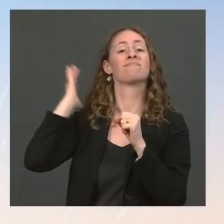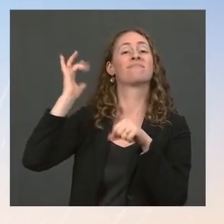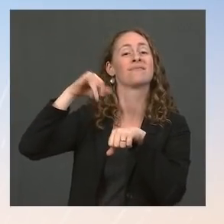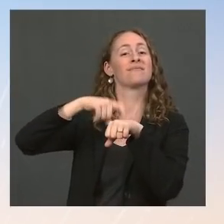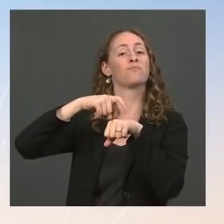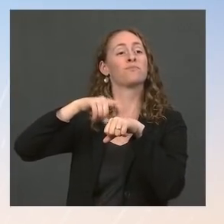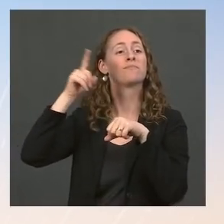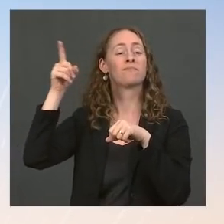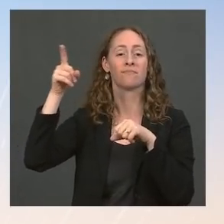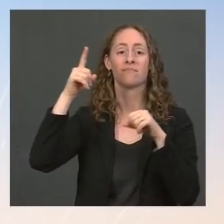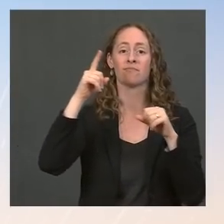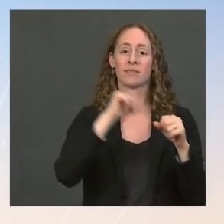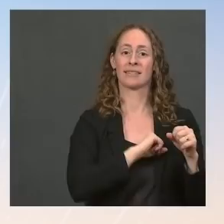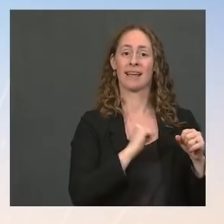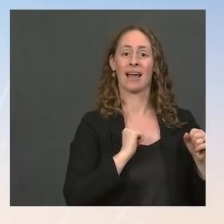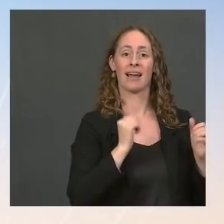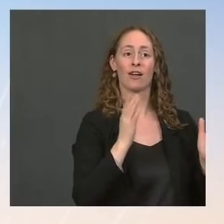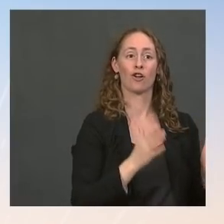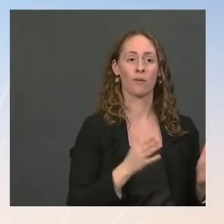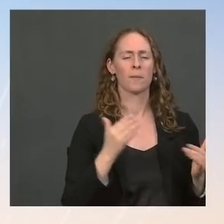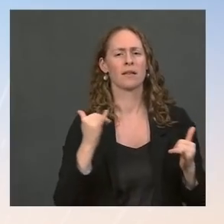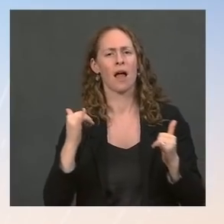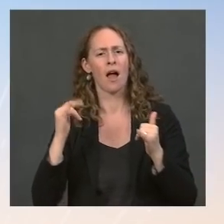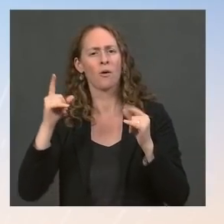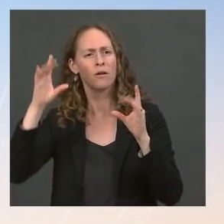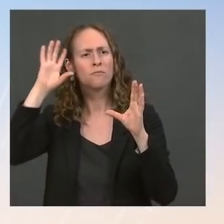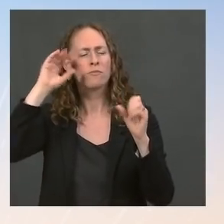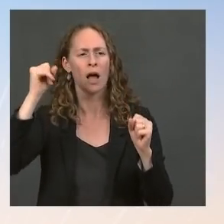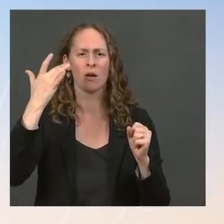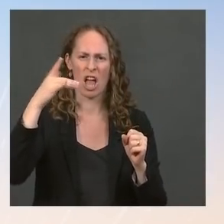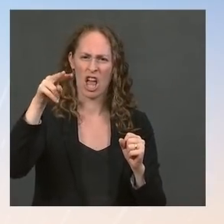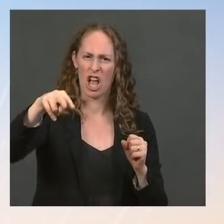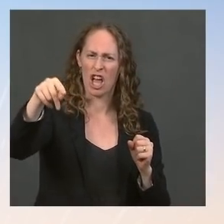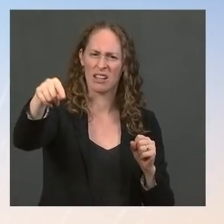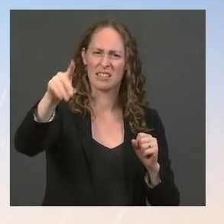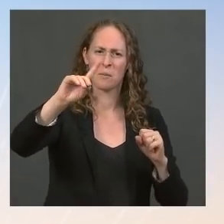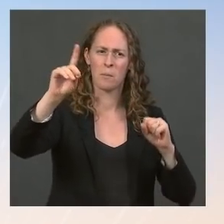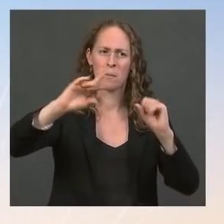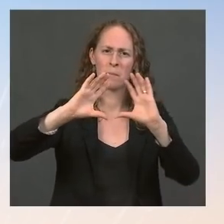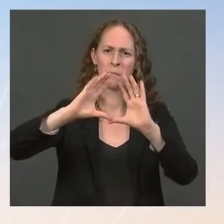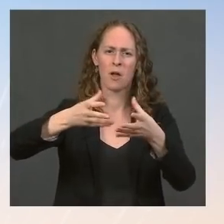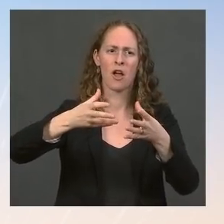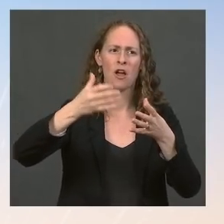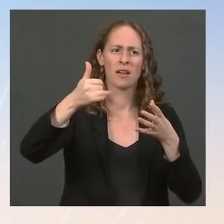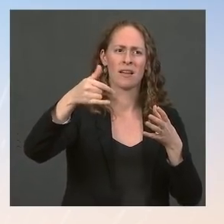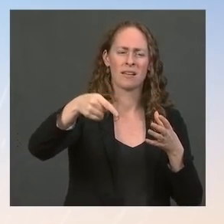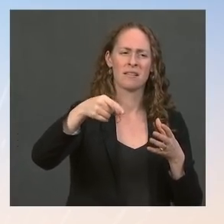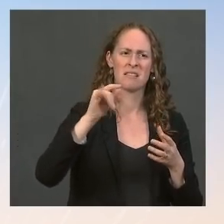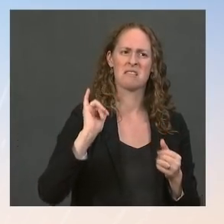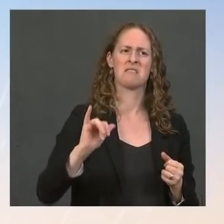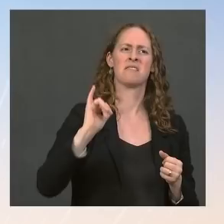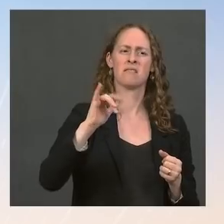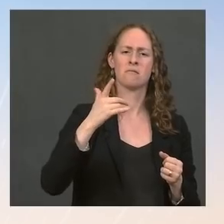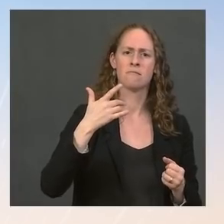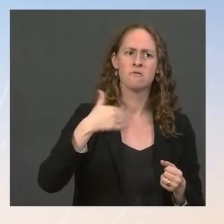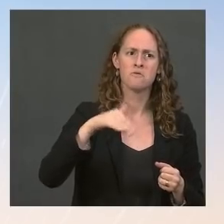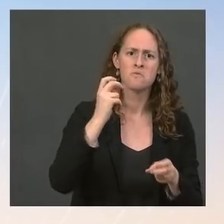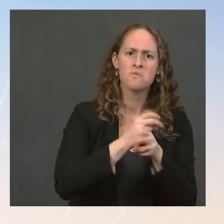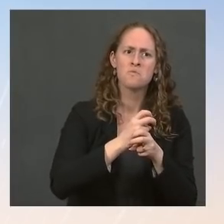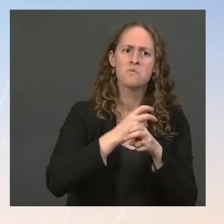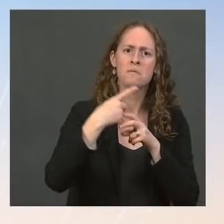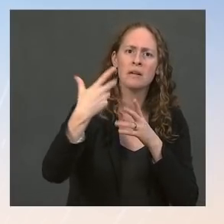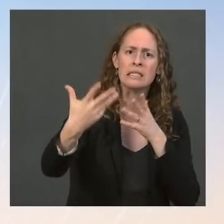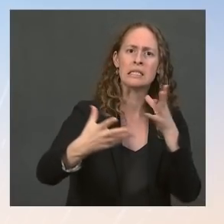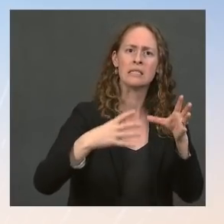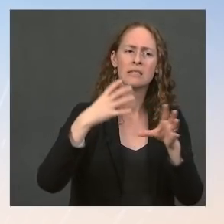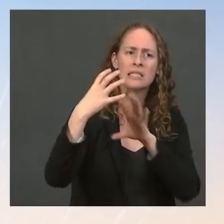is different, and in particular in the Democratic Party. Does this president have difficulty relating to or